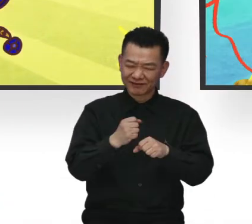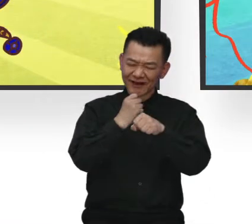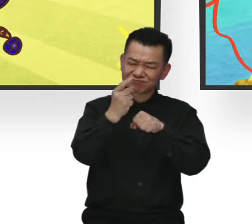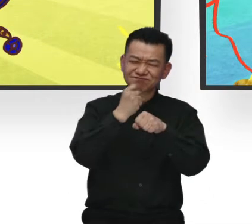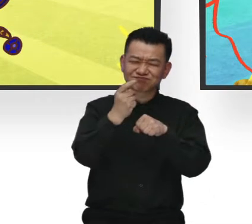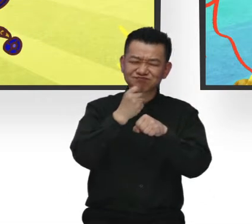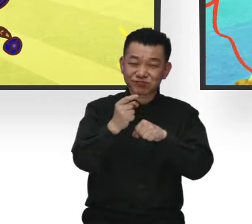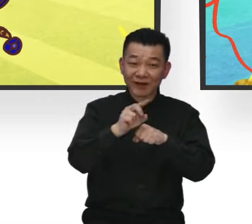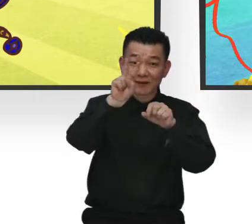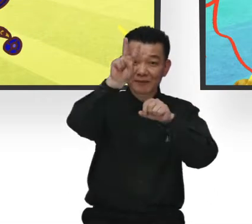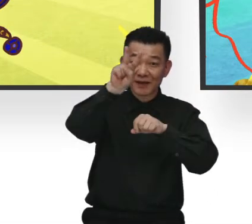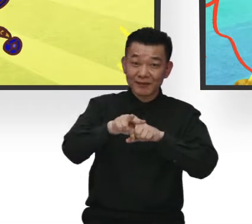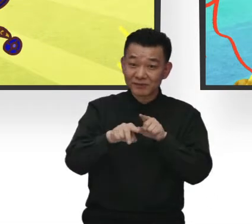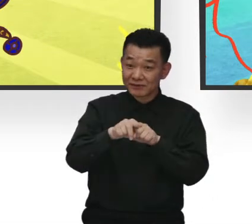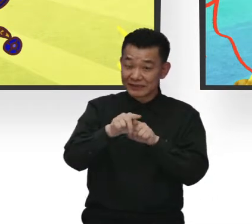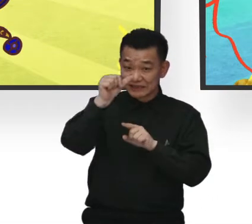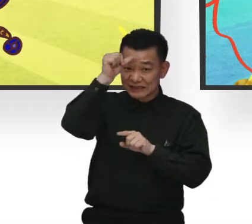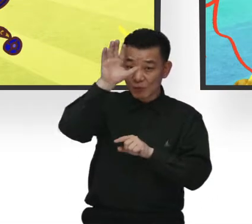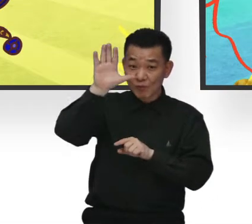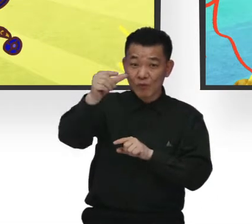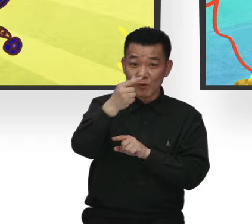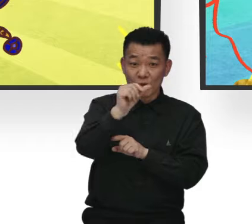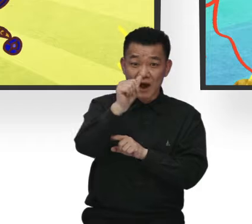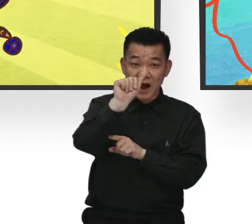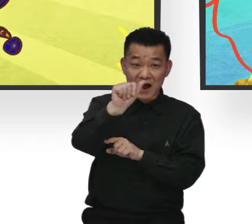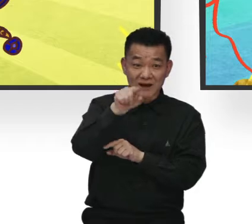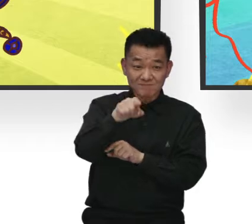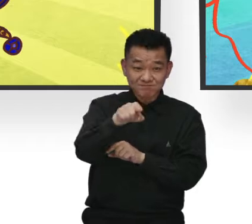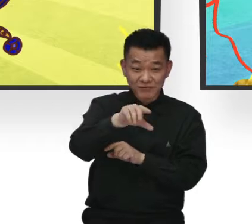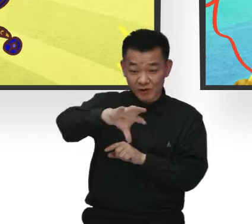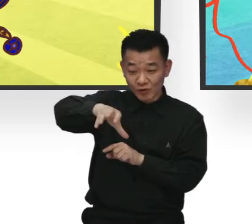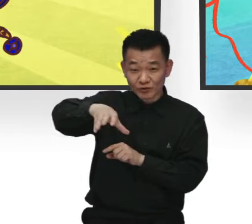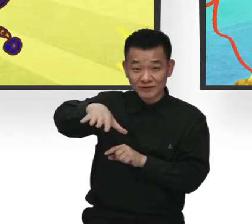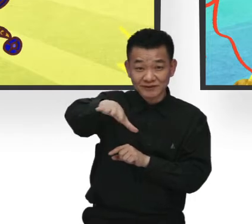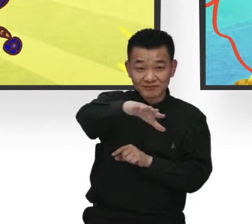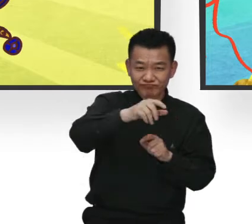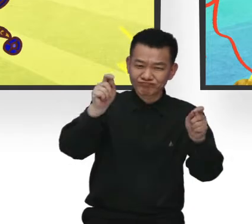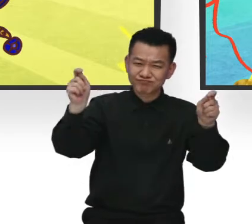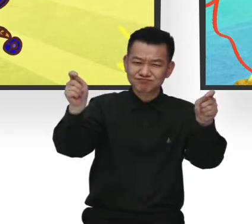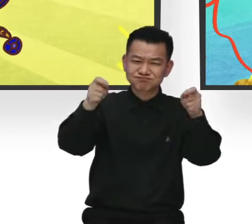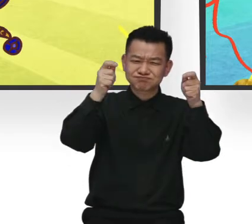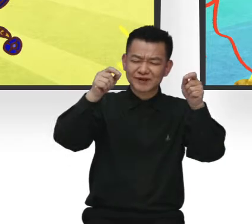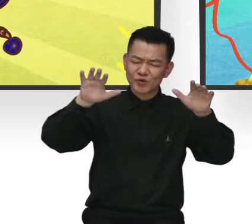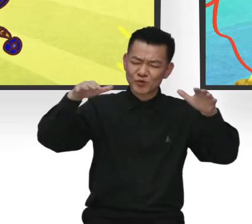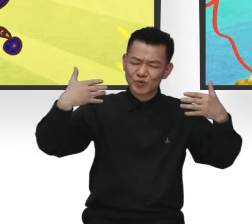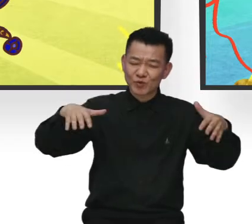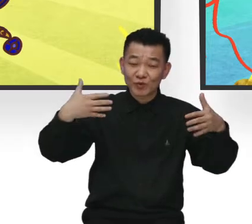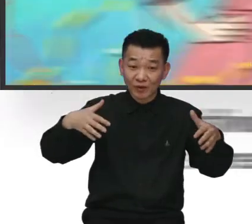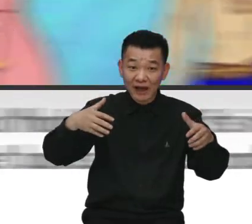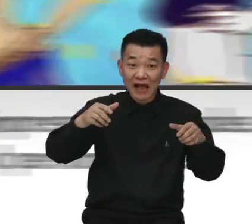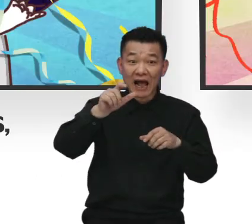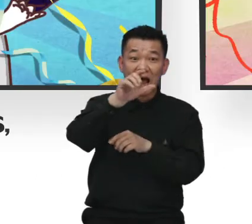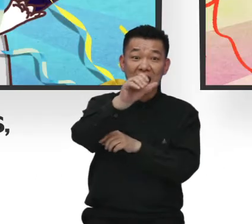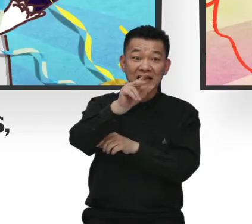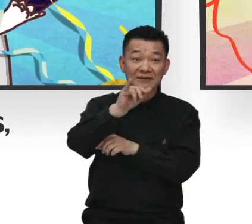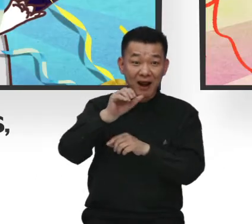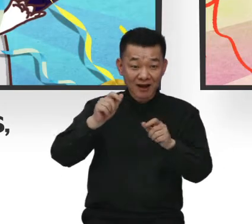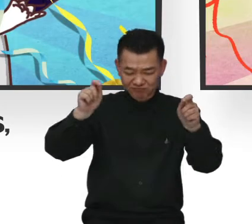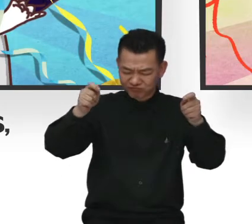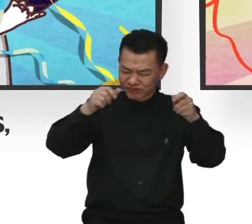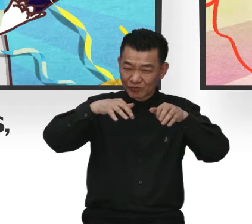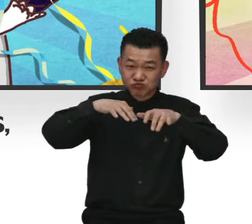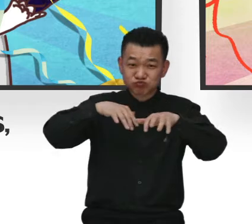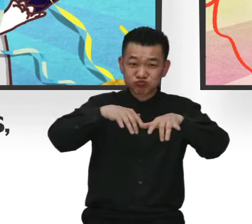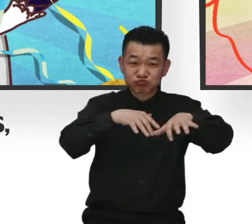A splendid festival that is held every February in Goa of India, the Goa Carnival. It is